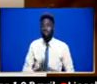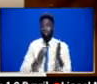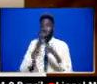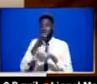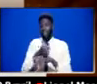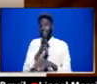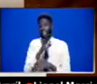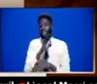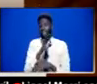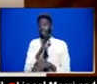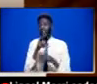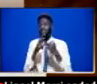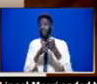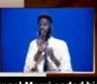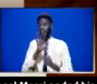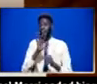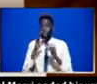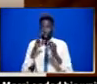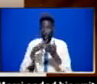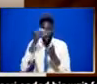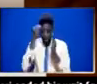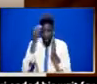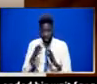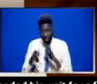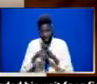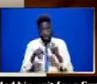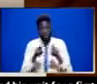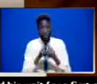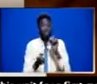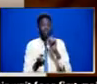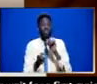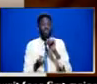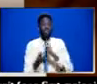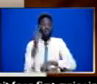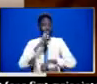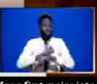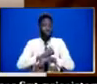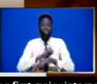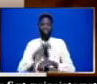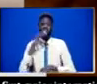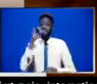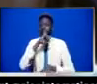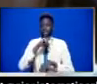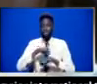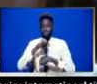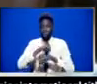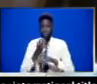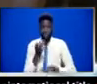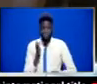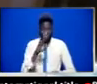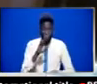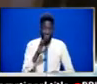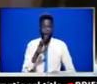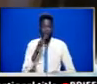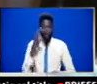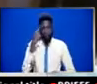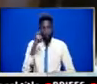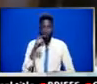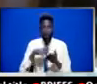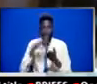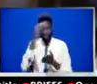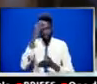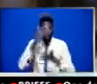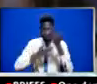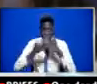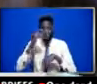375,000 learners in primary and secondary schools were missing after schools reopened for physical learning after the long closure, with